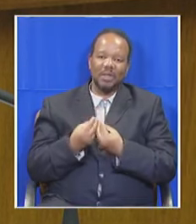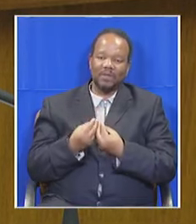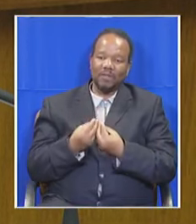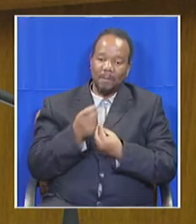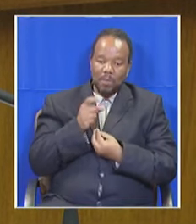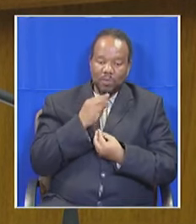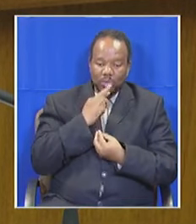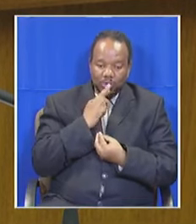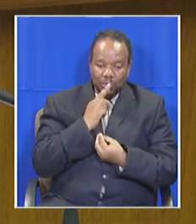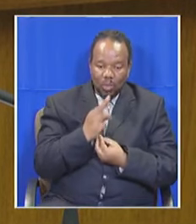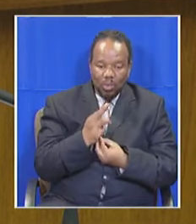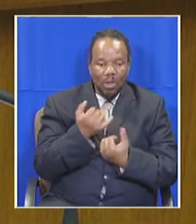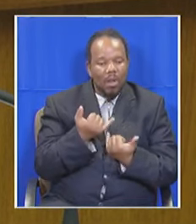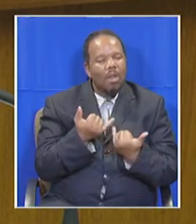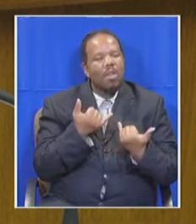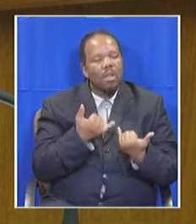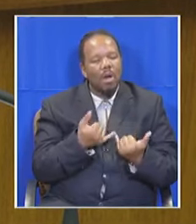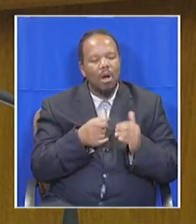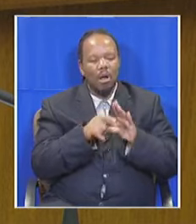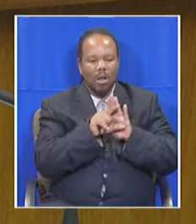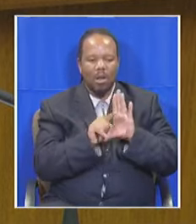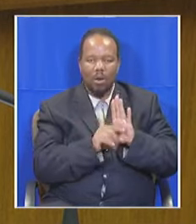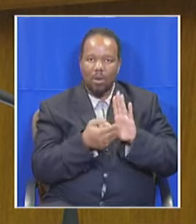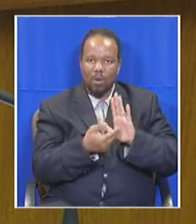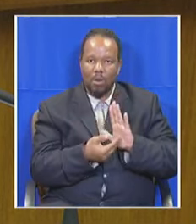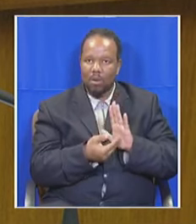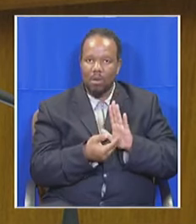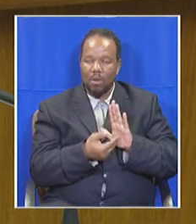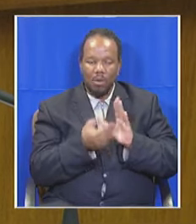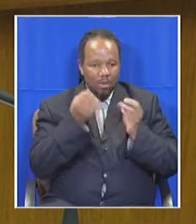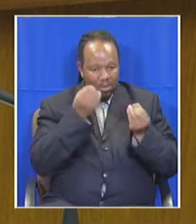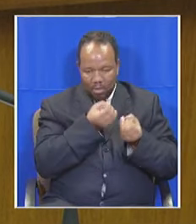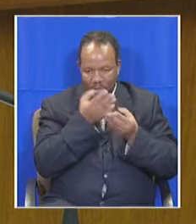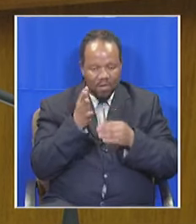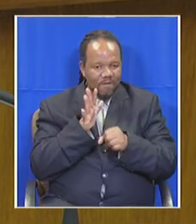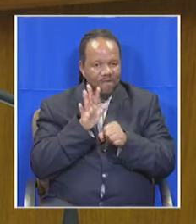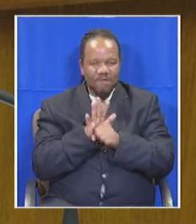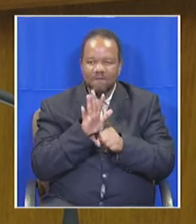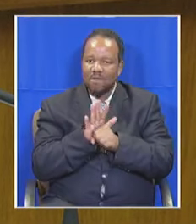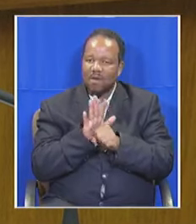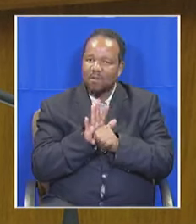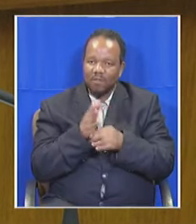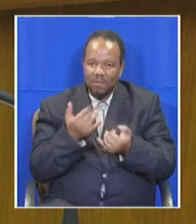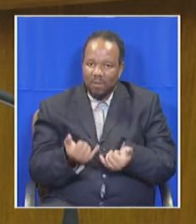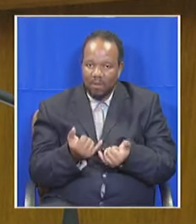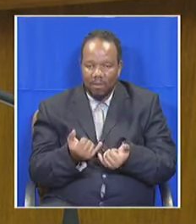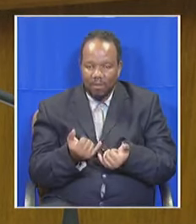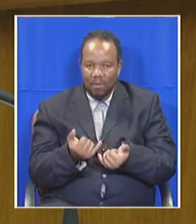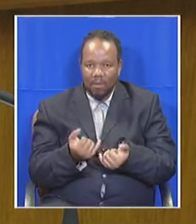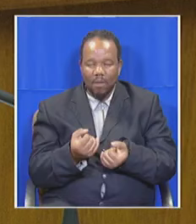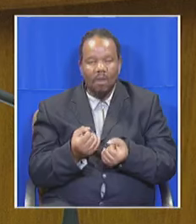disclosure. And our current legislation does not provide sufficient protection in this regard. Very